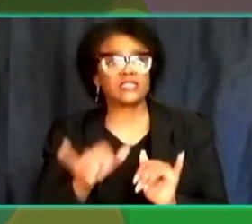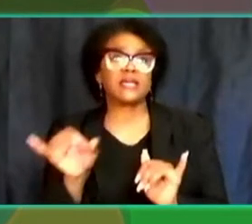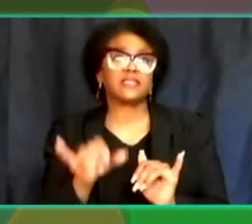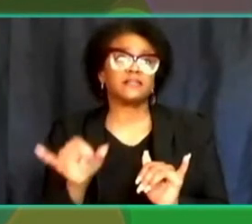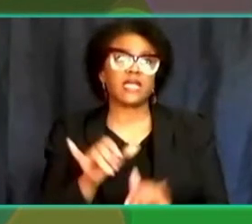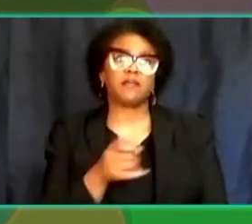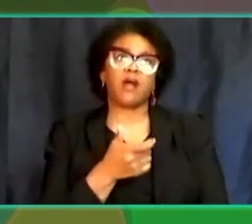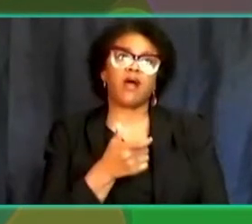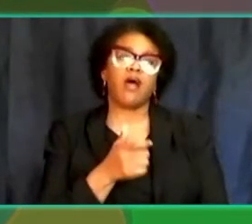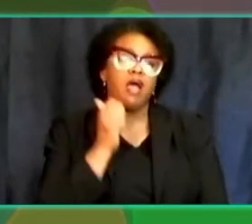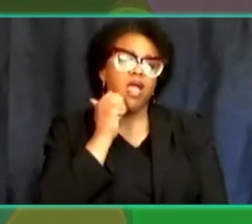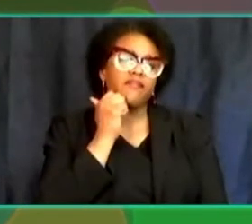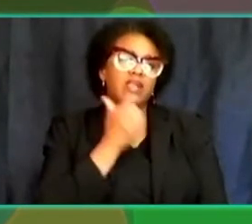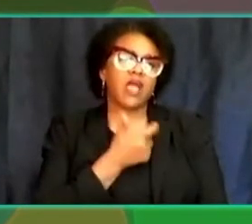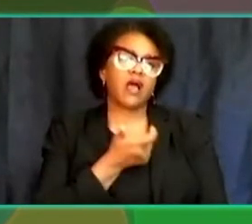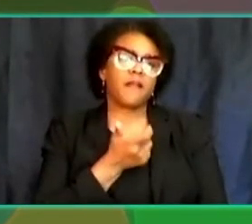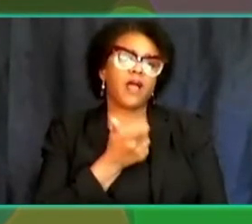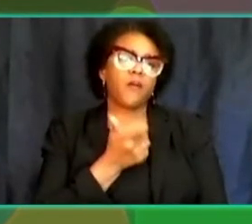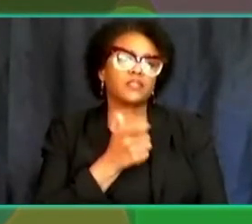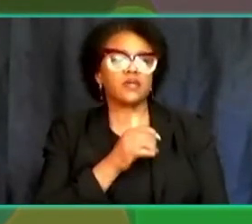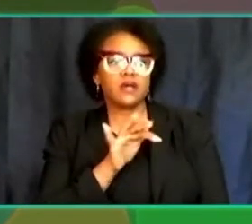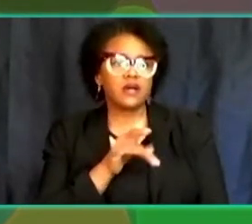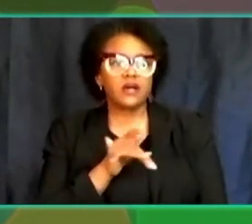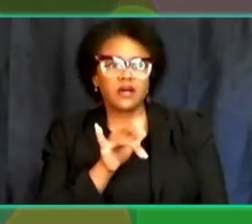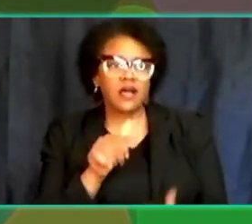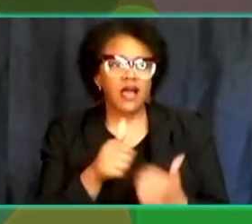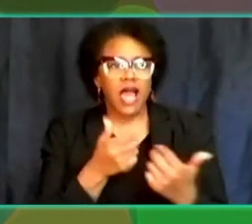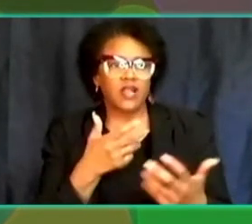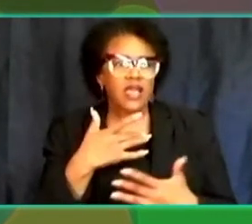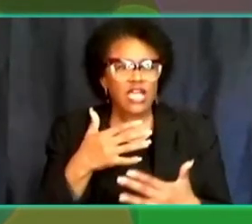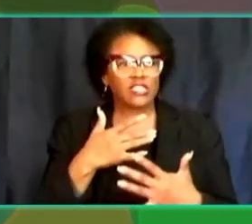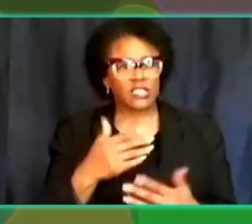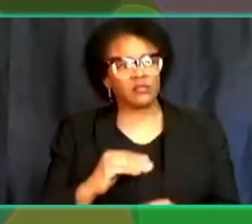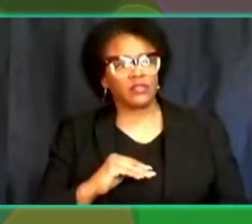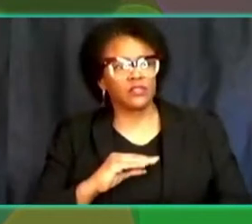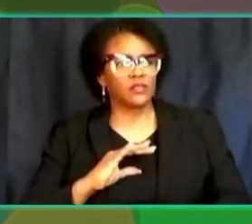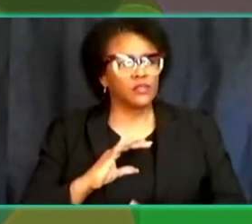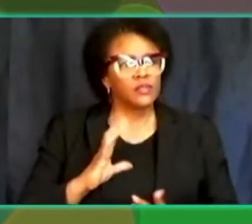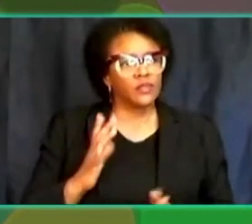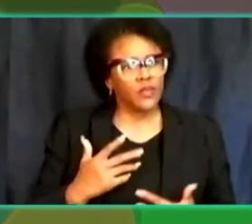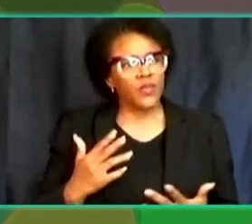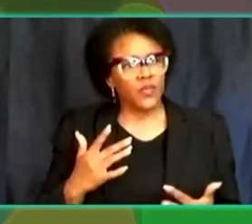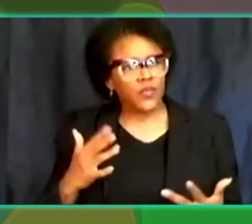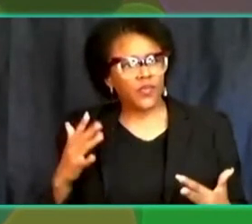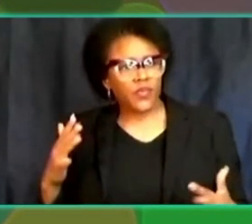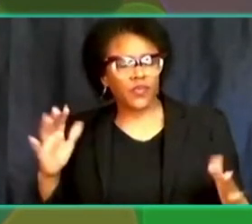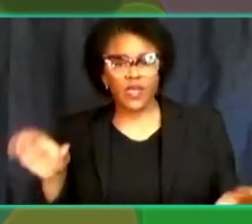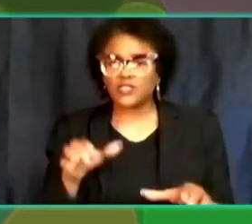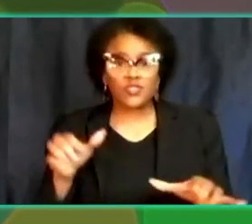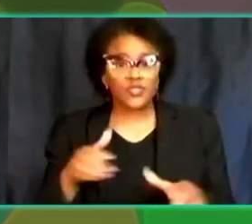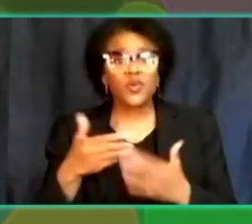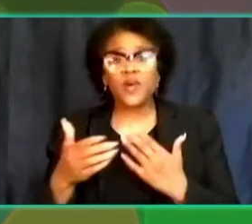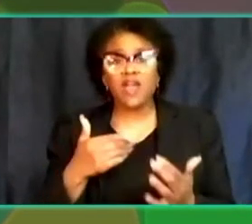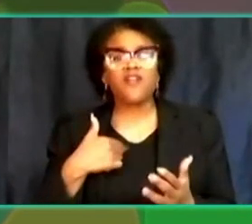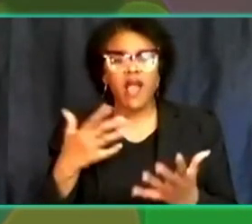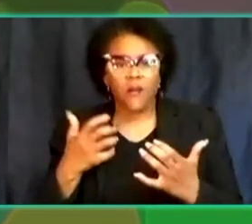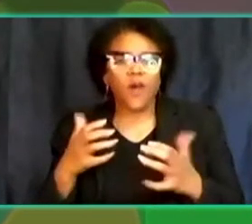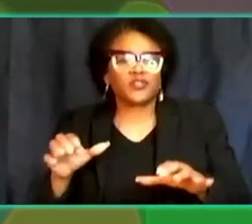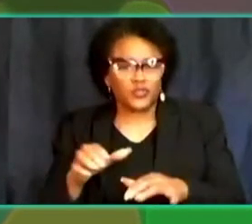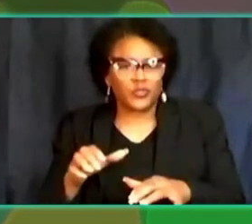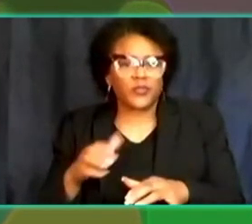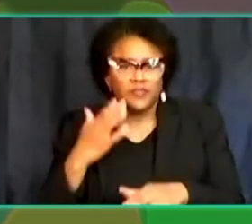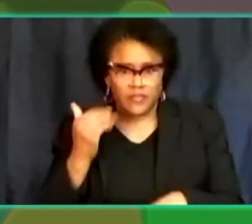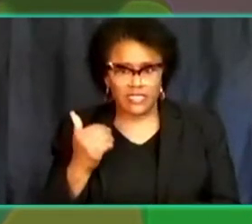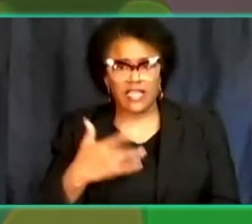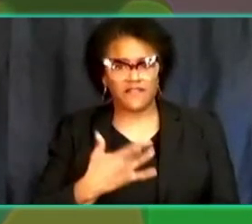like every day, just to like get that energy to then like do what it is that I want to do, because I feel